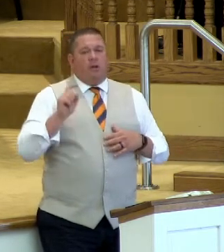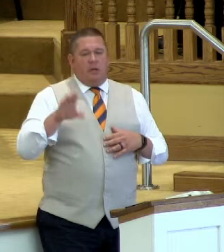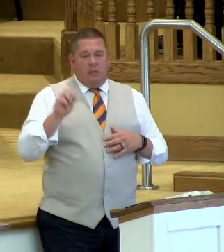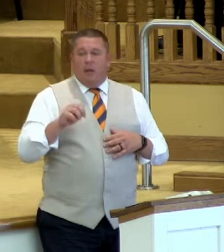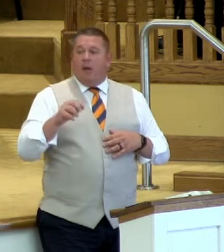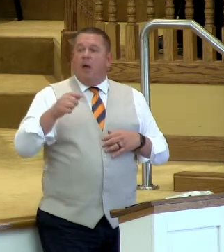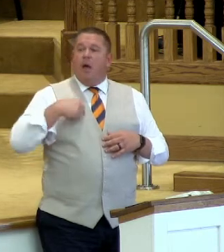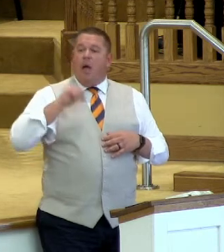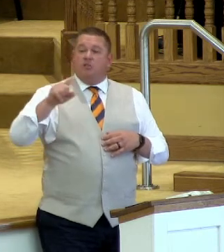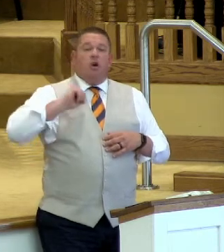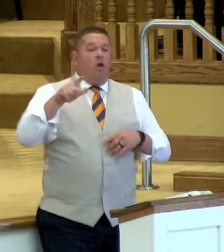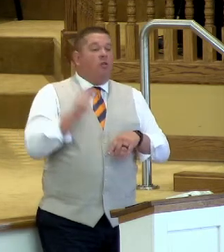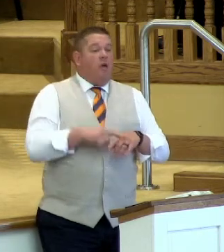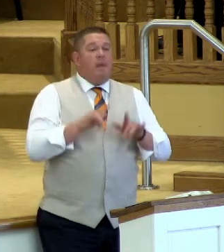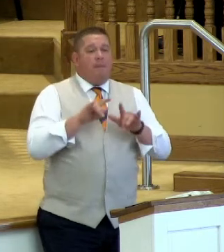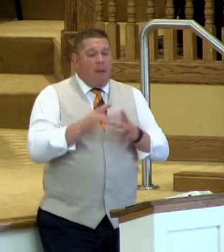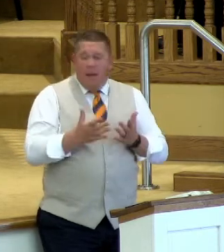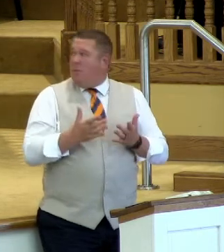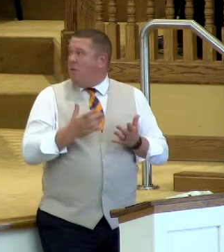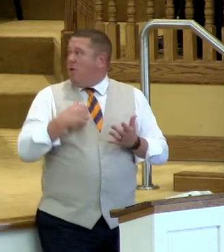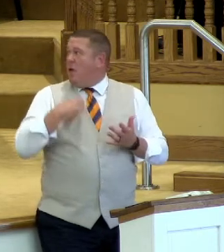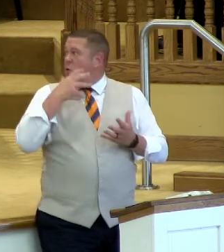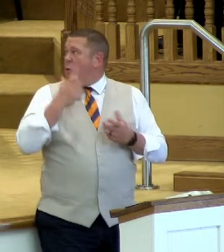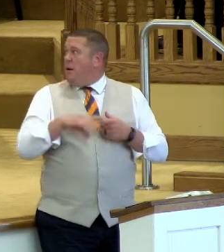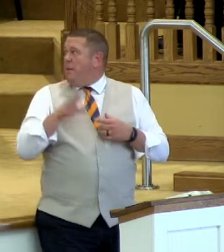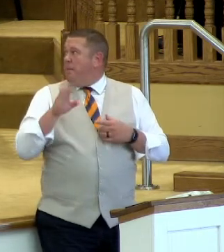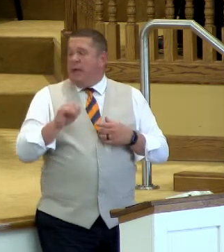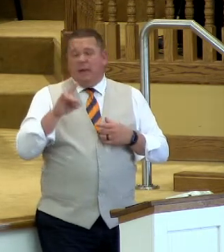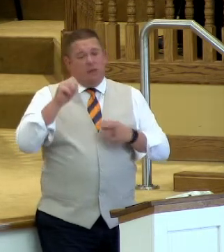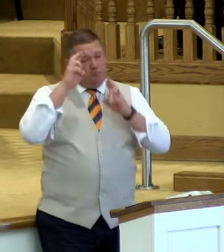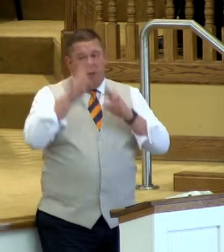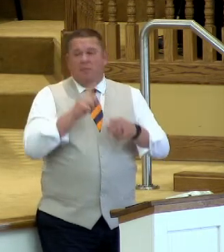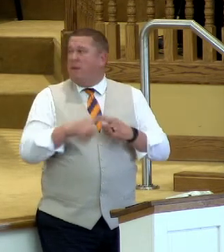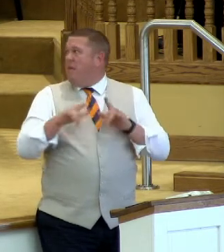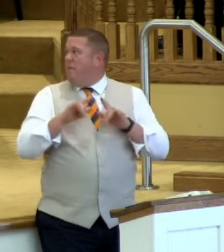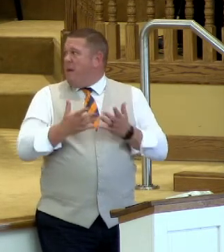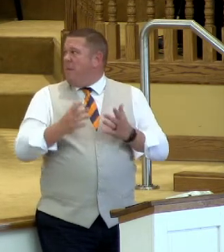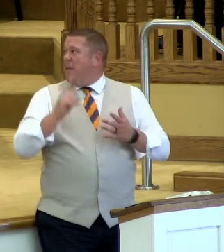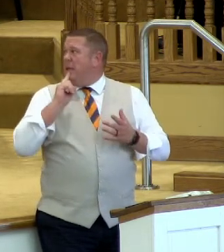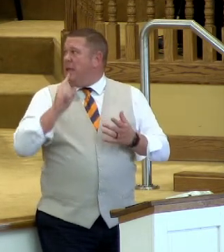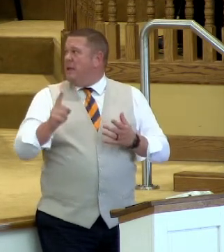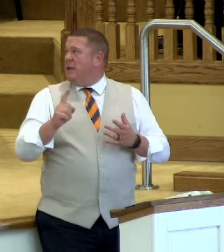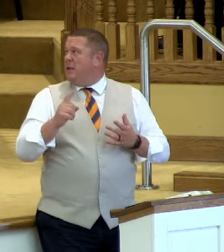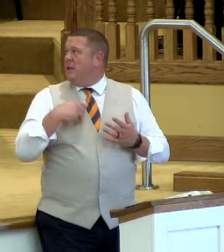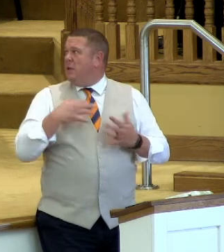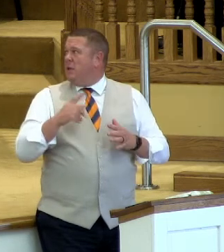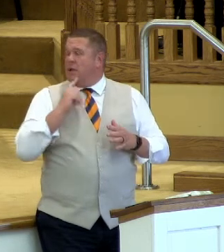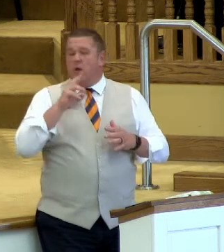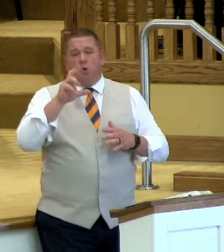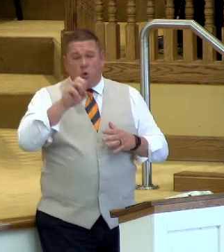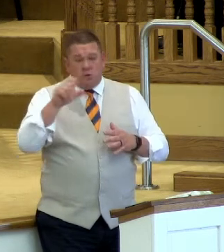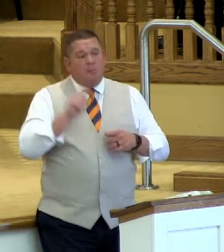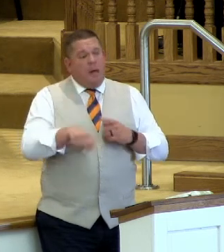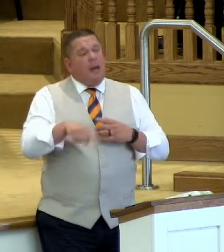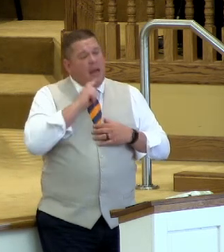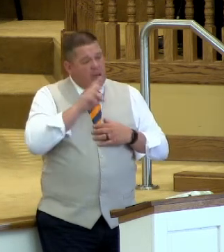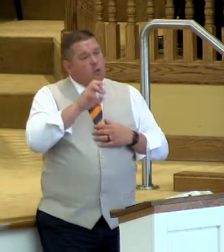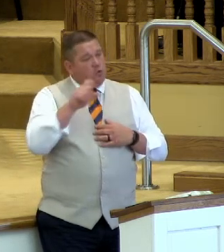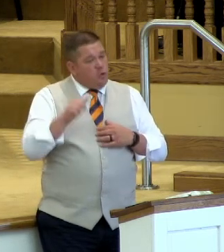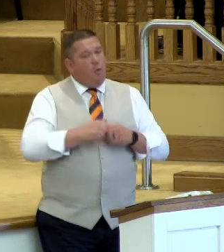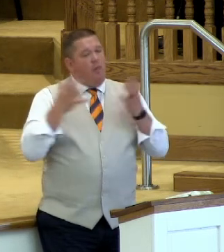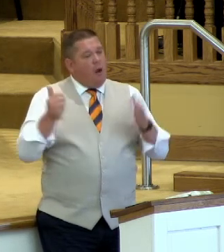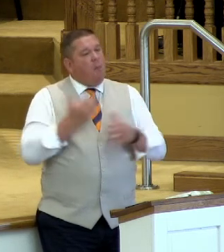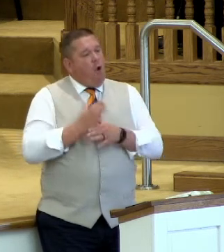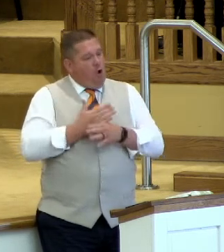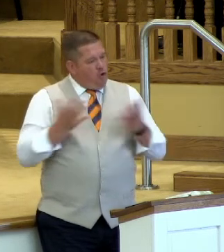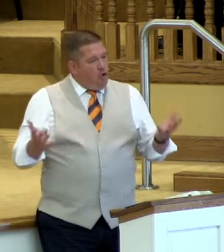my dad says all the time, the Bible, I don't want to be disrespectful, but the Bible is, I don't want to say useless, but it's useless